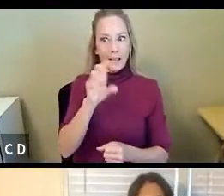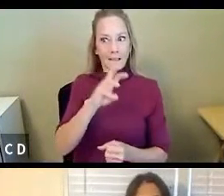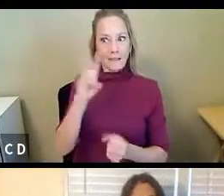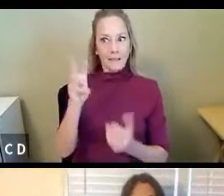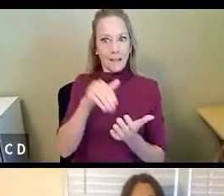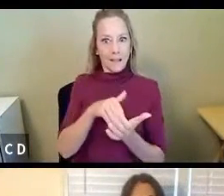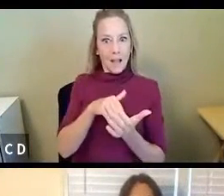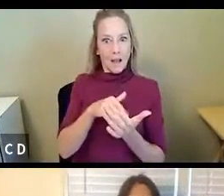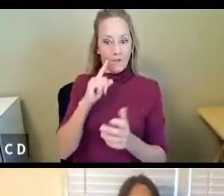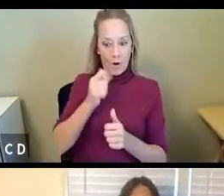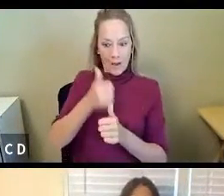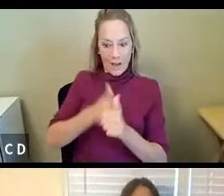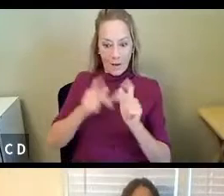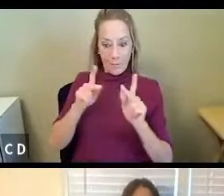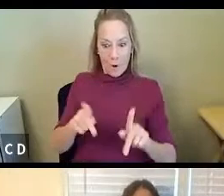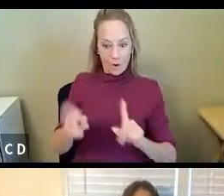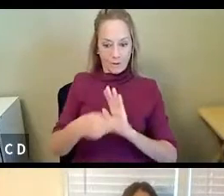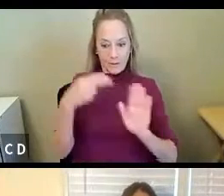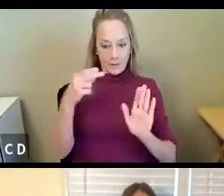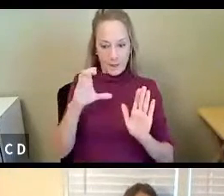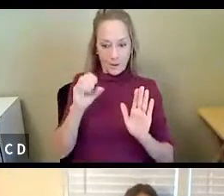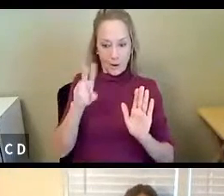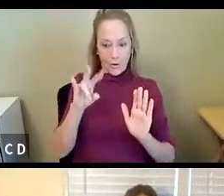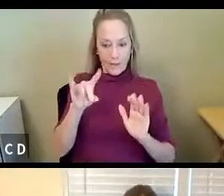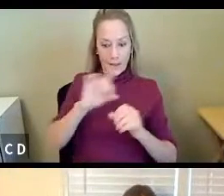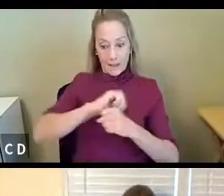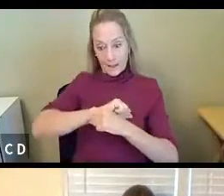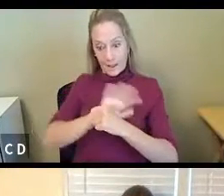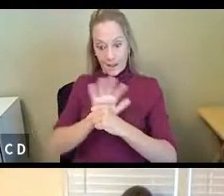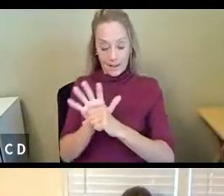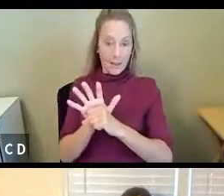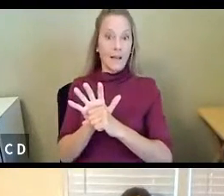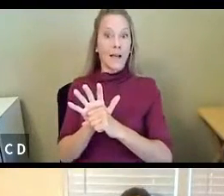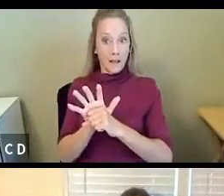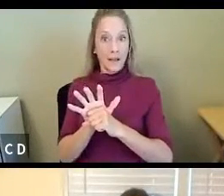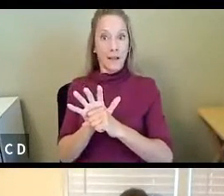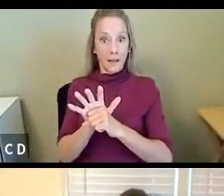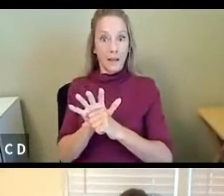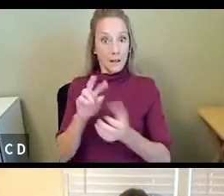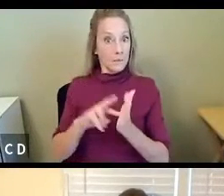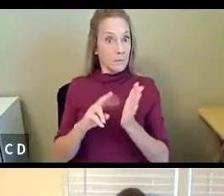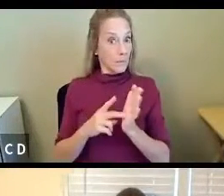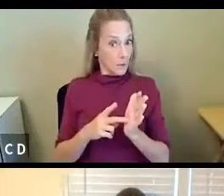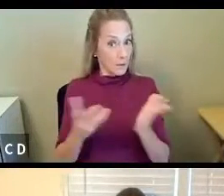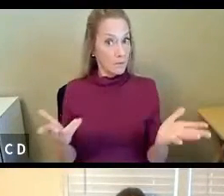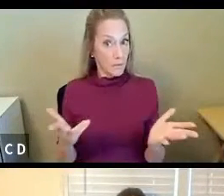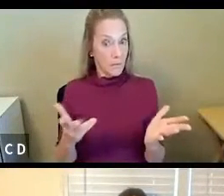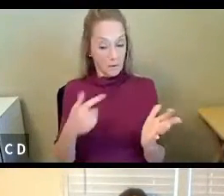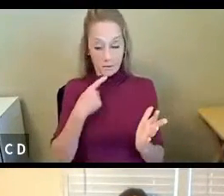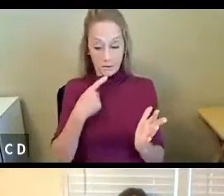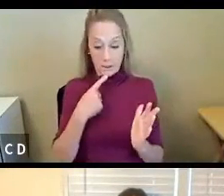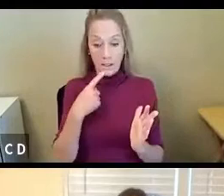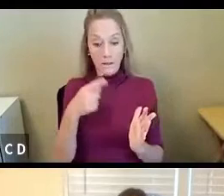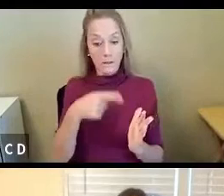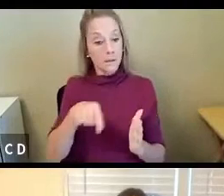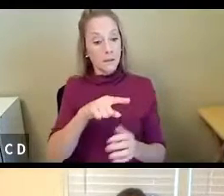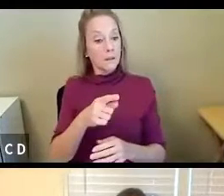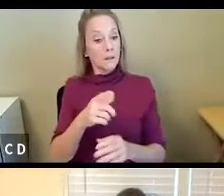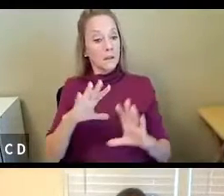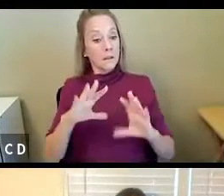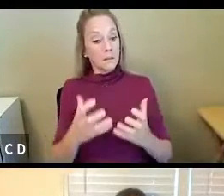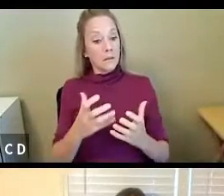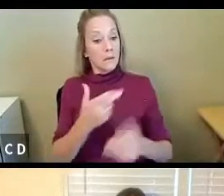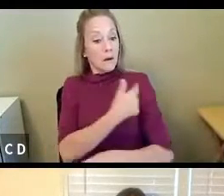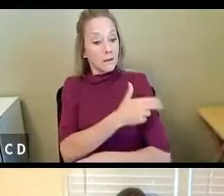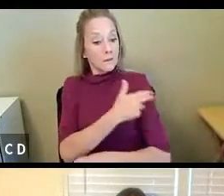$166,000 per admitted COVID-19 patient dispersed from the CARES Act, which openly states institutions will not be reviewed for